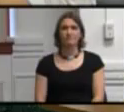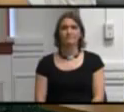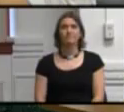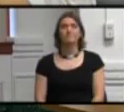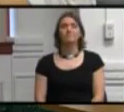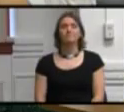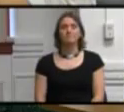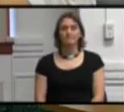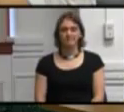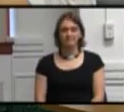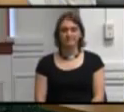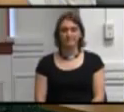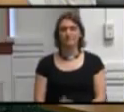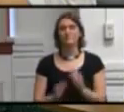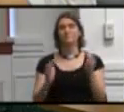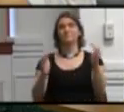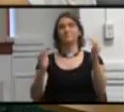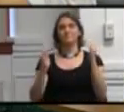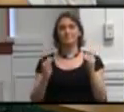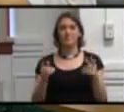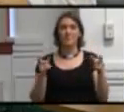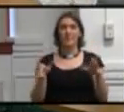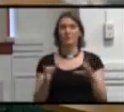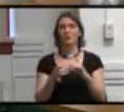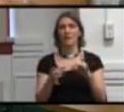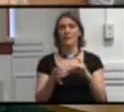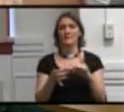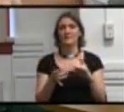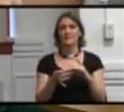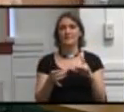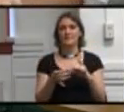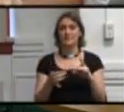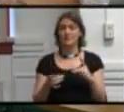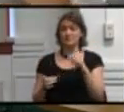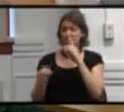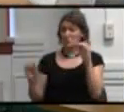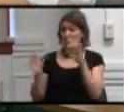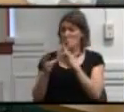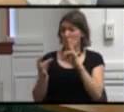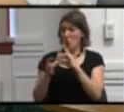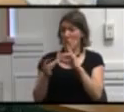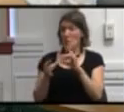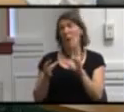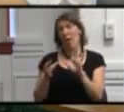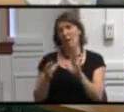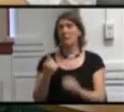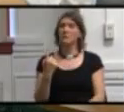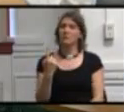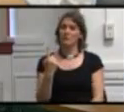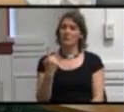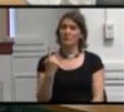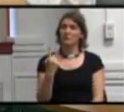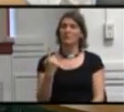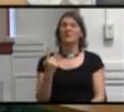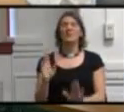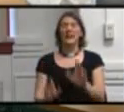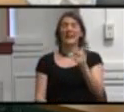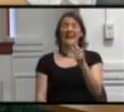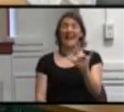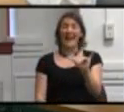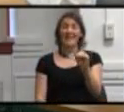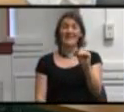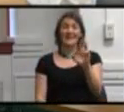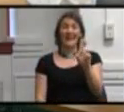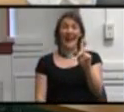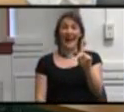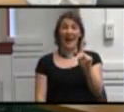Next item on the agenda is manager's comments. No comment this evening, other than to echo your point about Kathy.